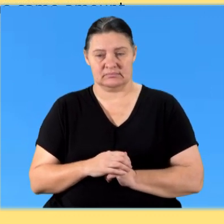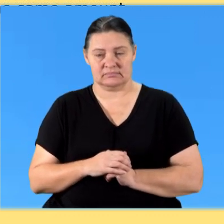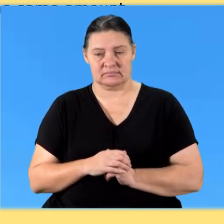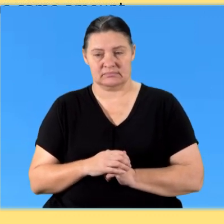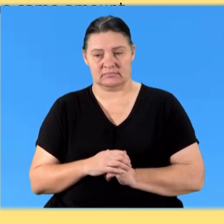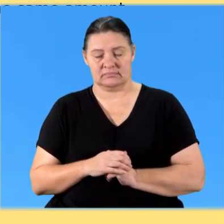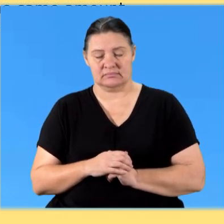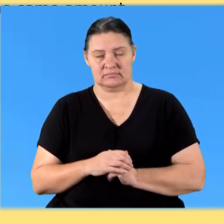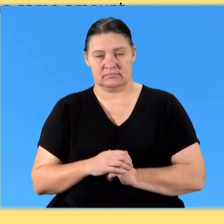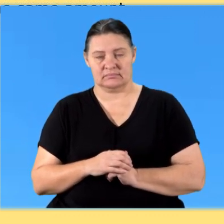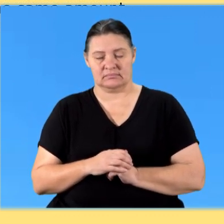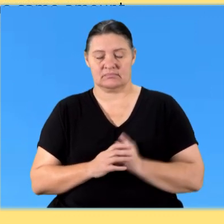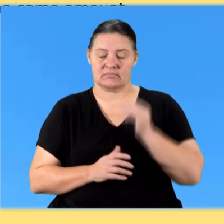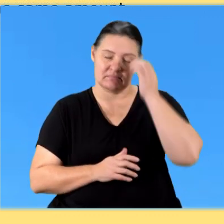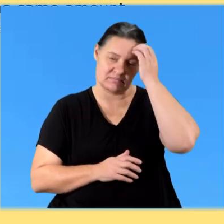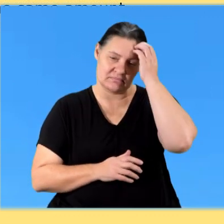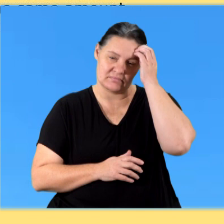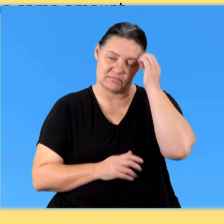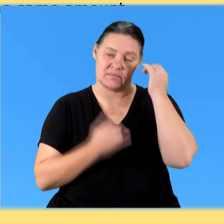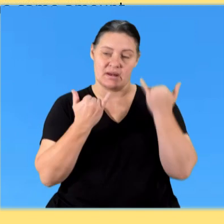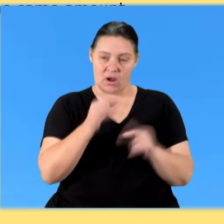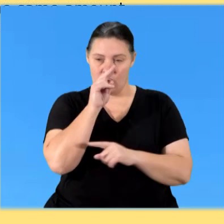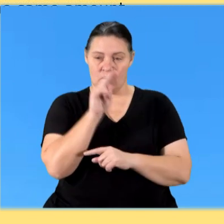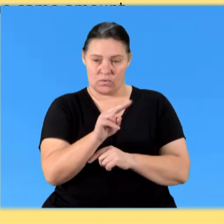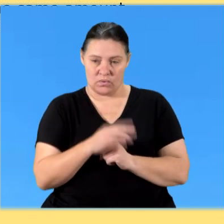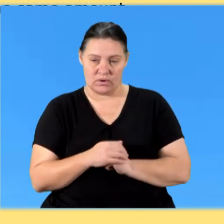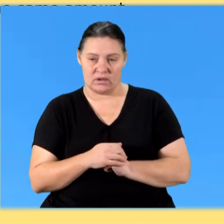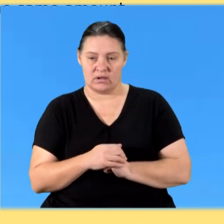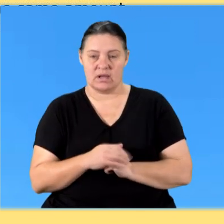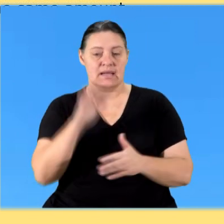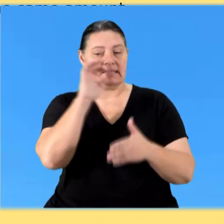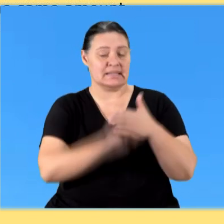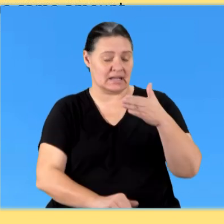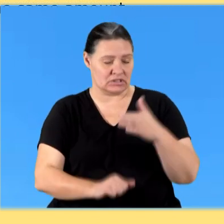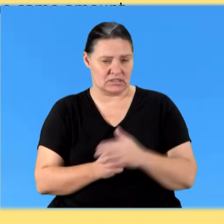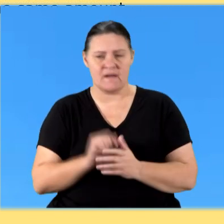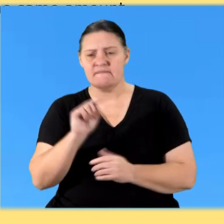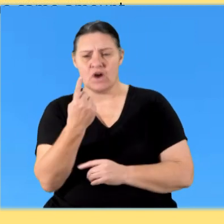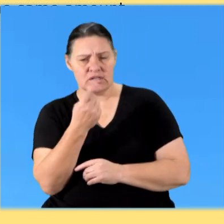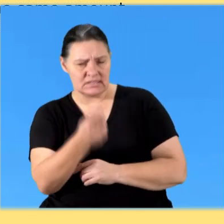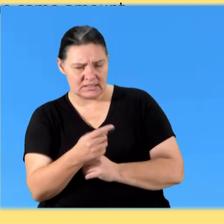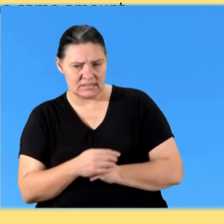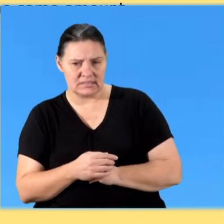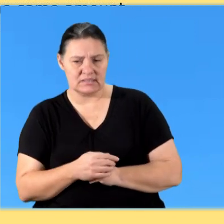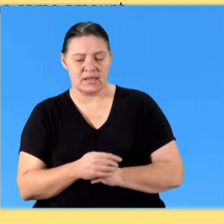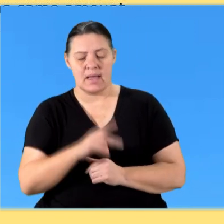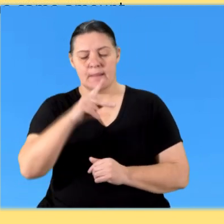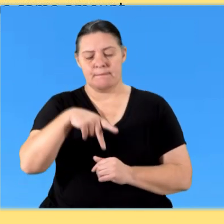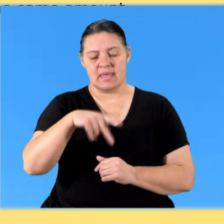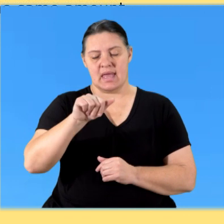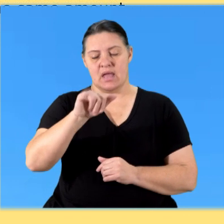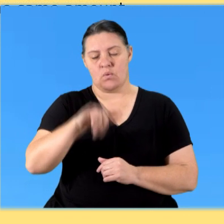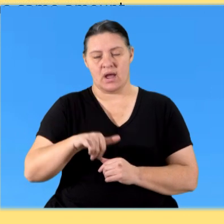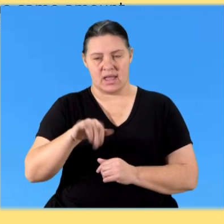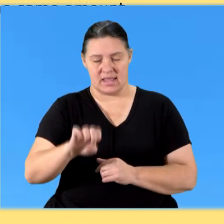980 rands. Gross wage. We will now look at deductions. The first one, pay as you